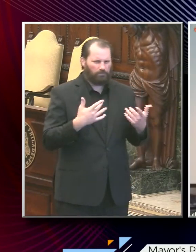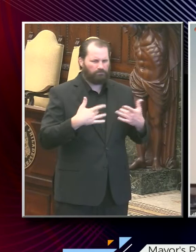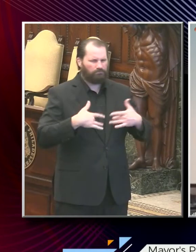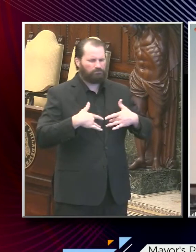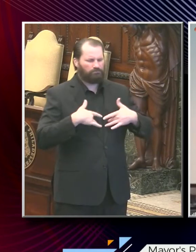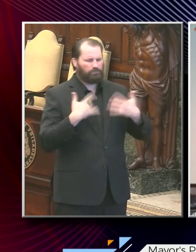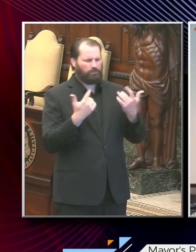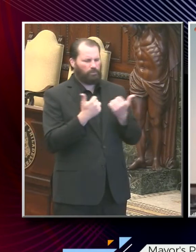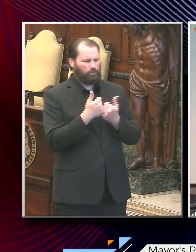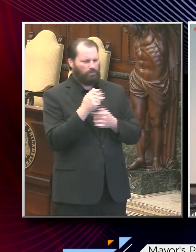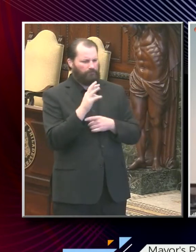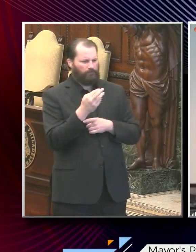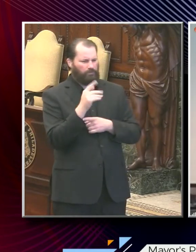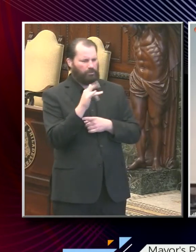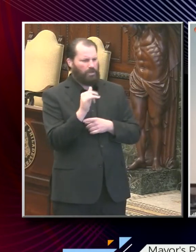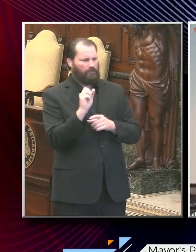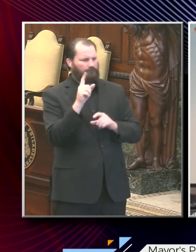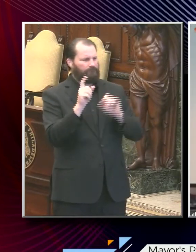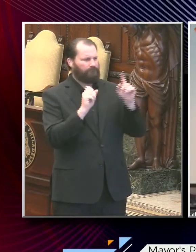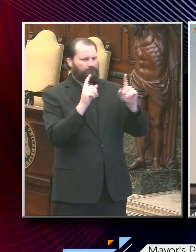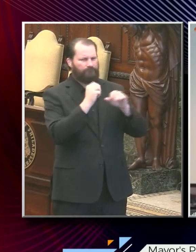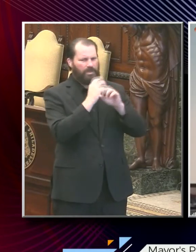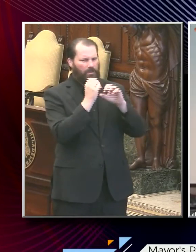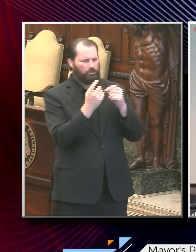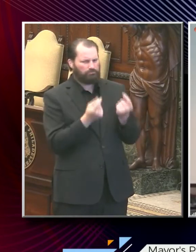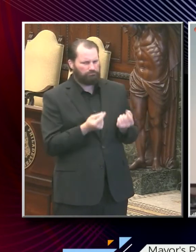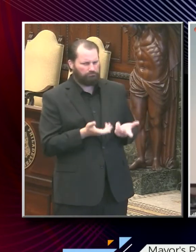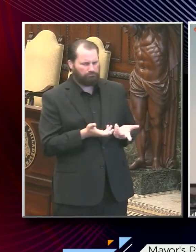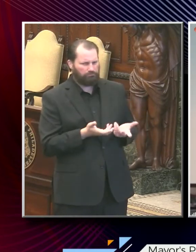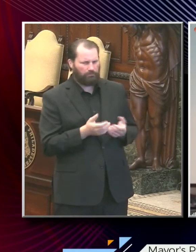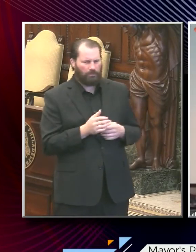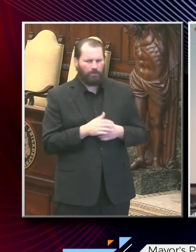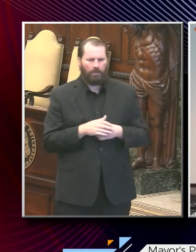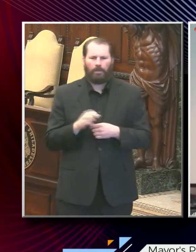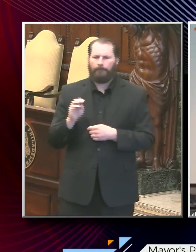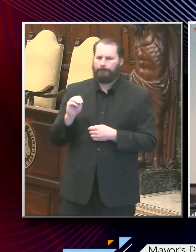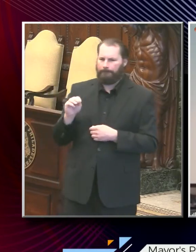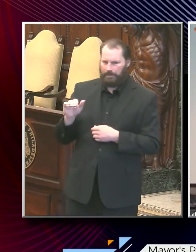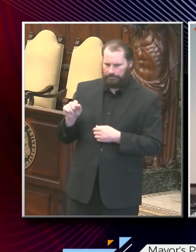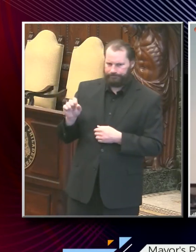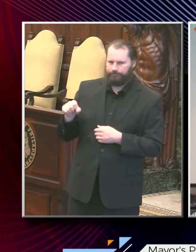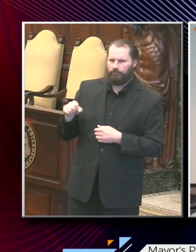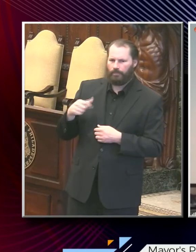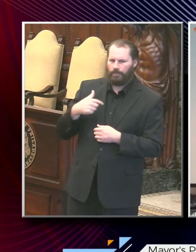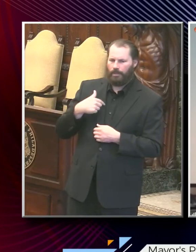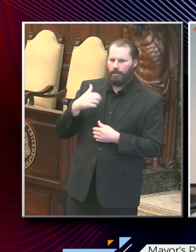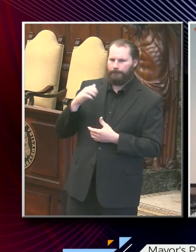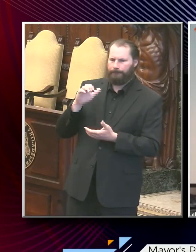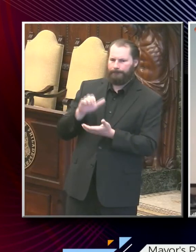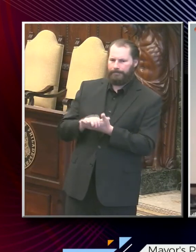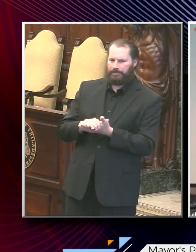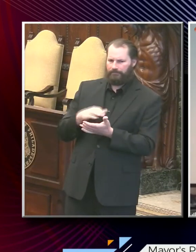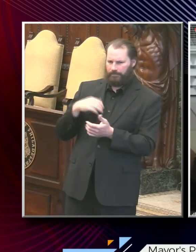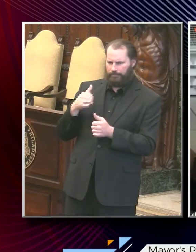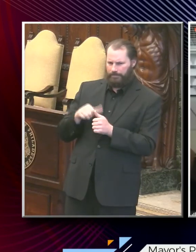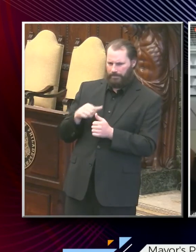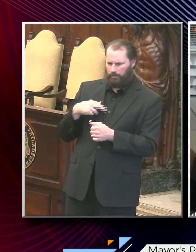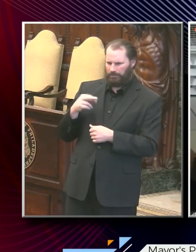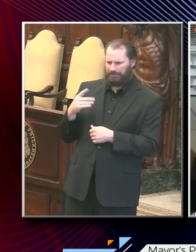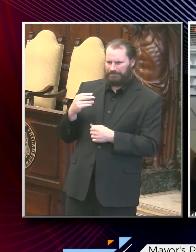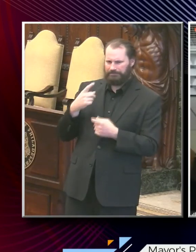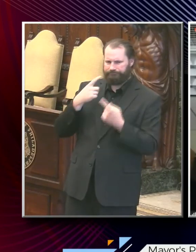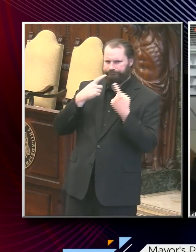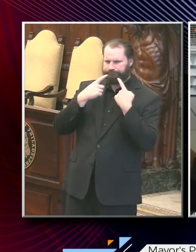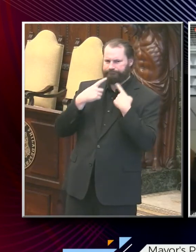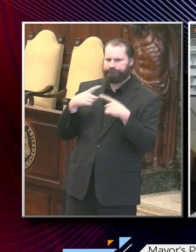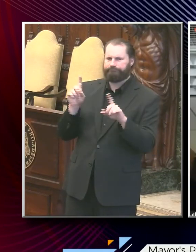Yeah, thanks, Manny. I actually haven't seen that headline, but yes, my understanding, if I recall correctly, that was previously announced. Okay, cool. All right.